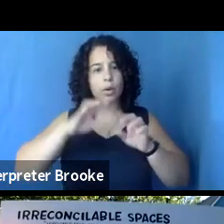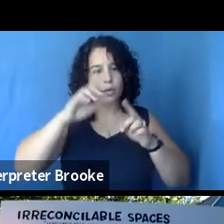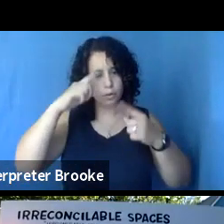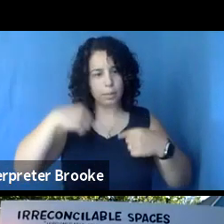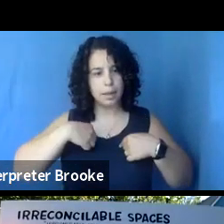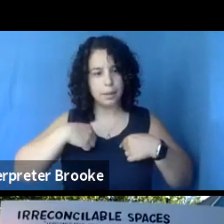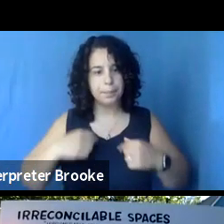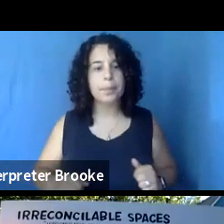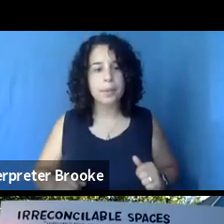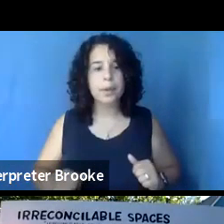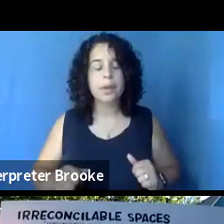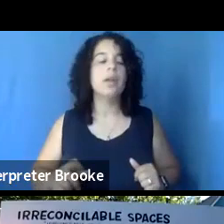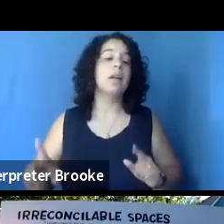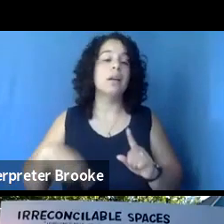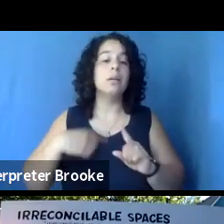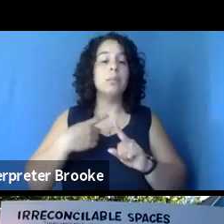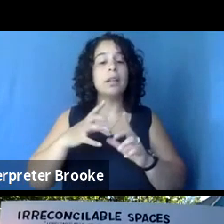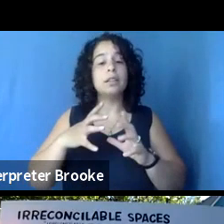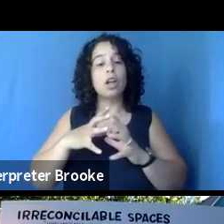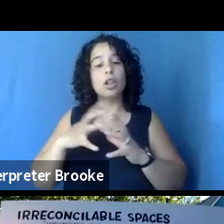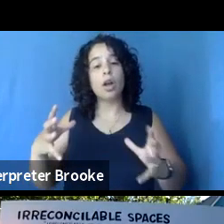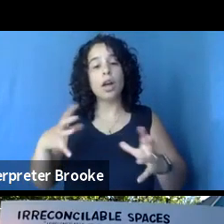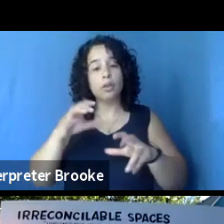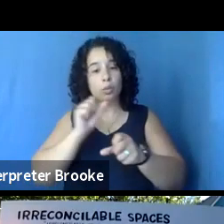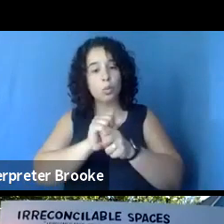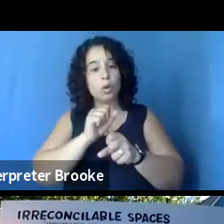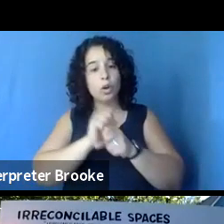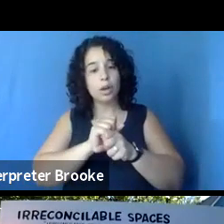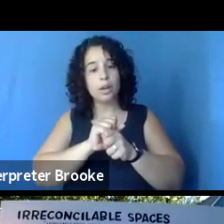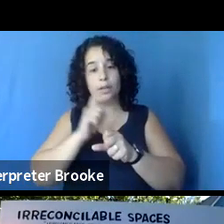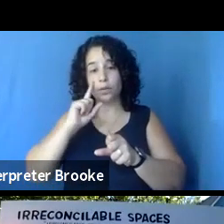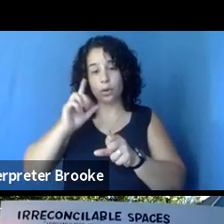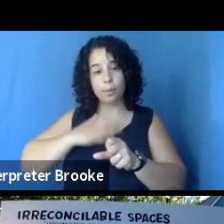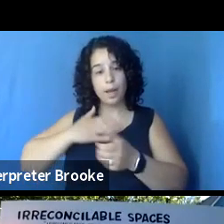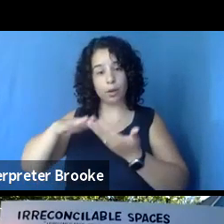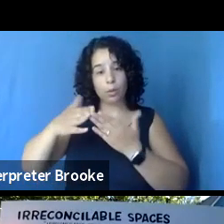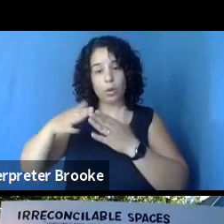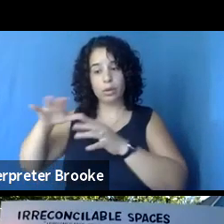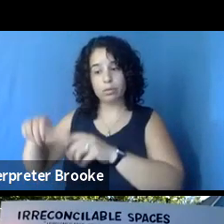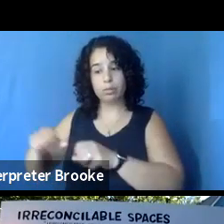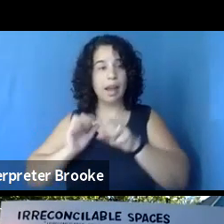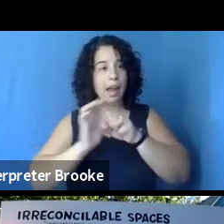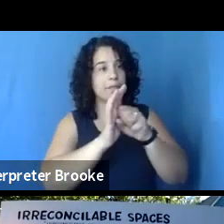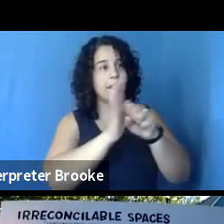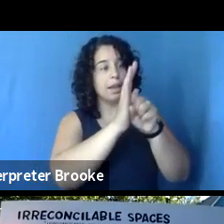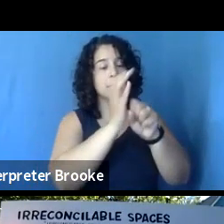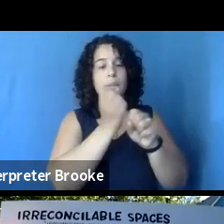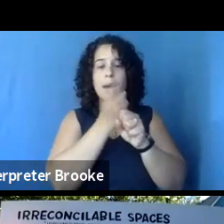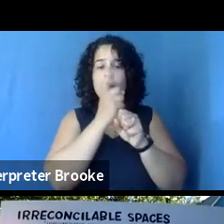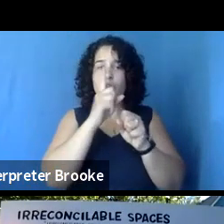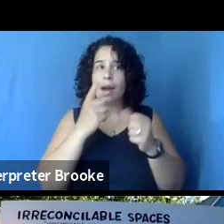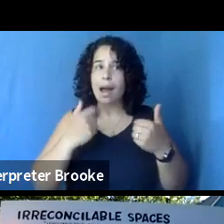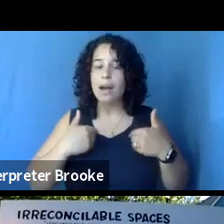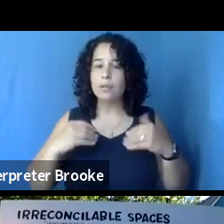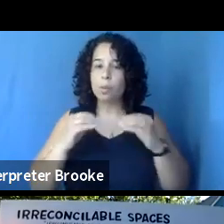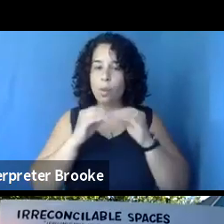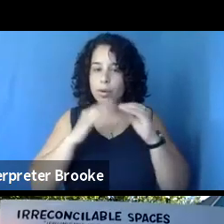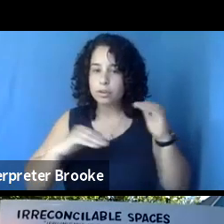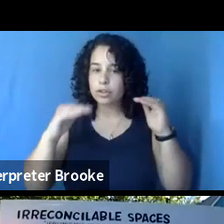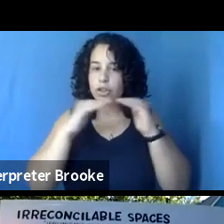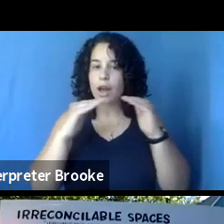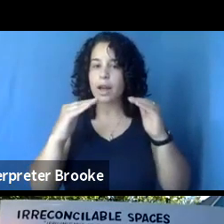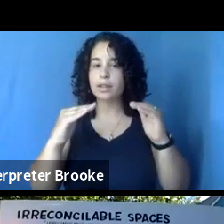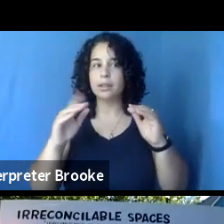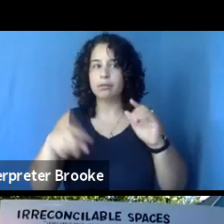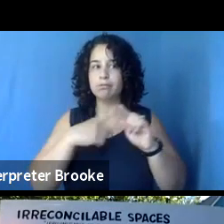work inside of my communities to advocate for more just and humane ways of working, which for me